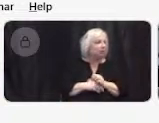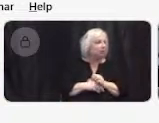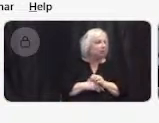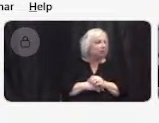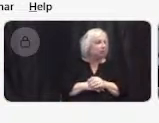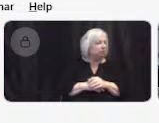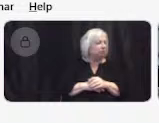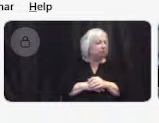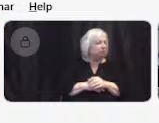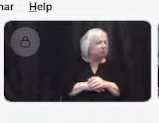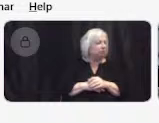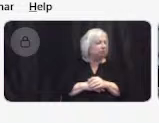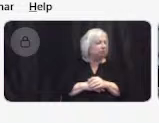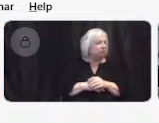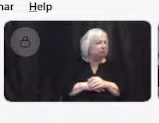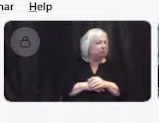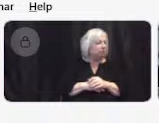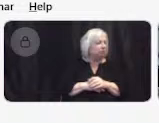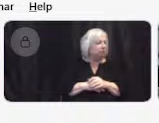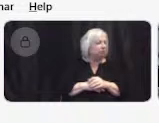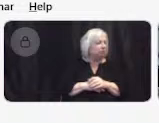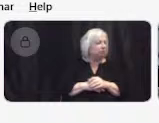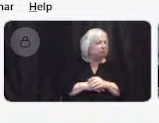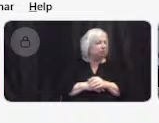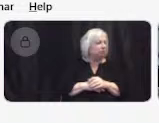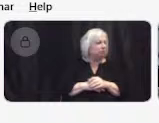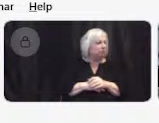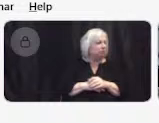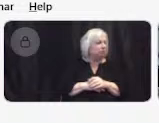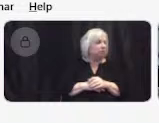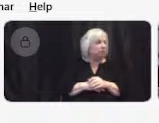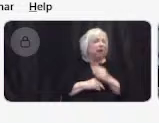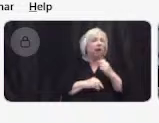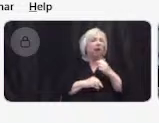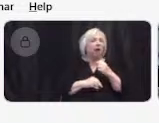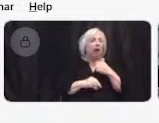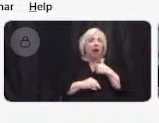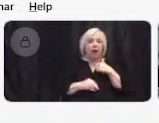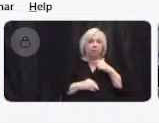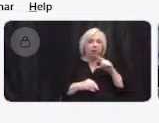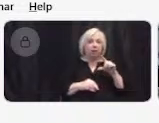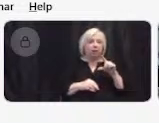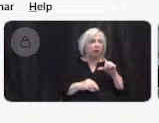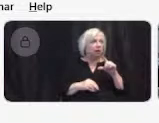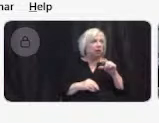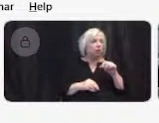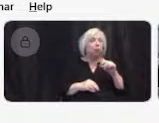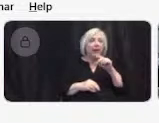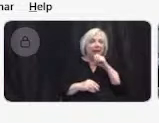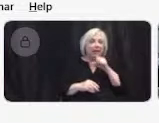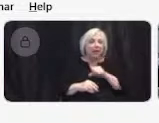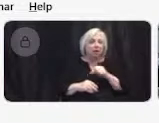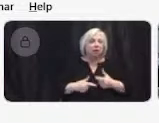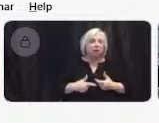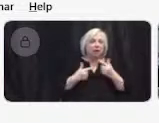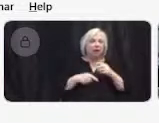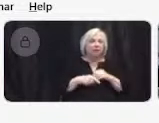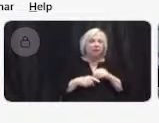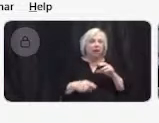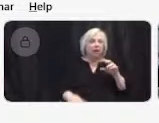presented here in the past. However, I am a 20-year-plus resident of Tortoise Park